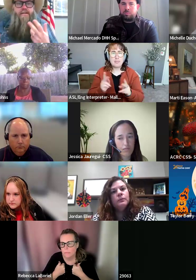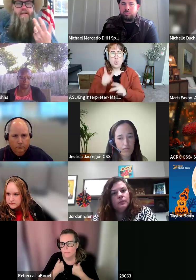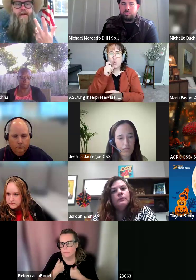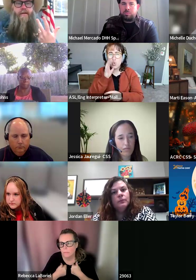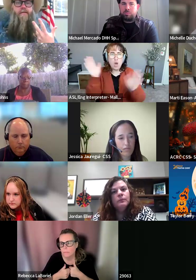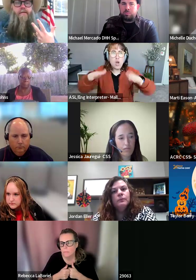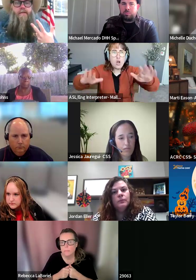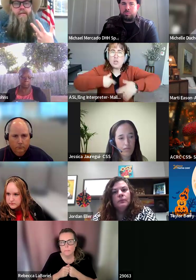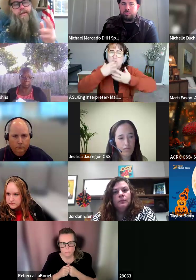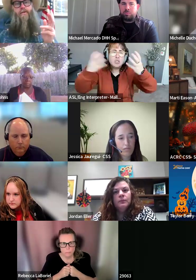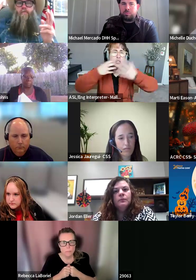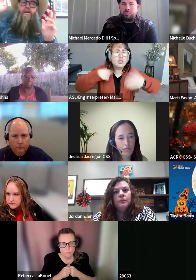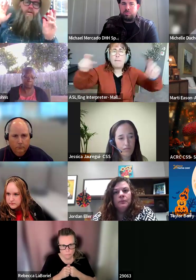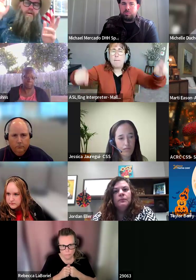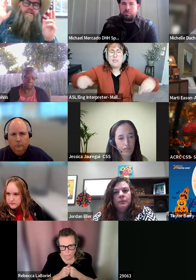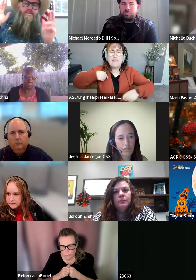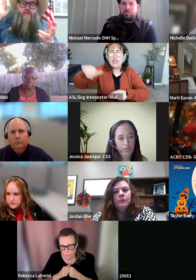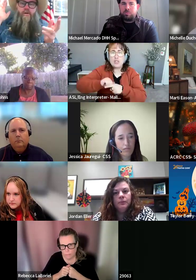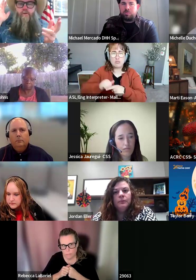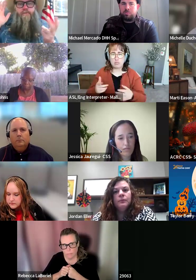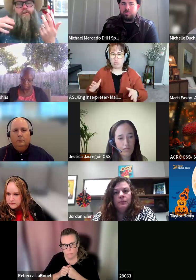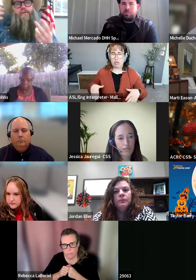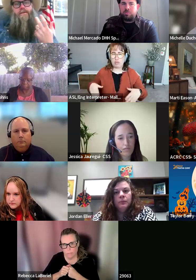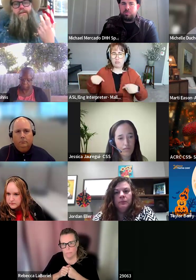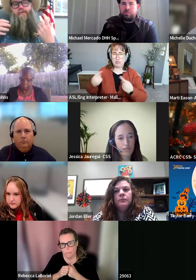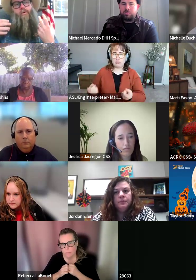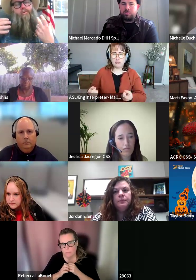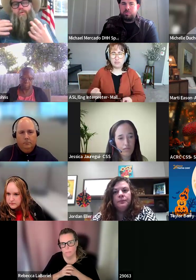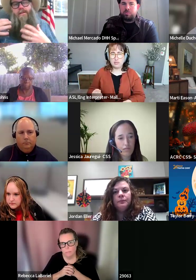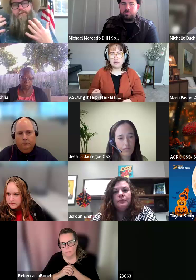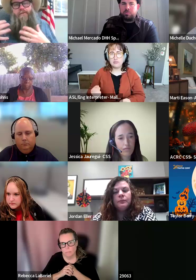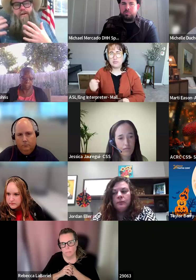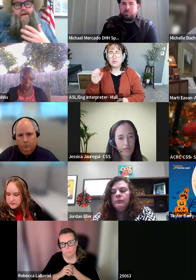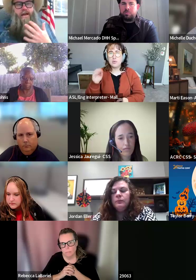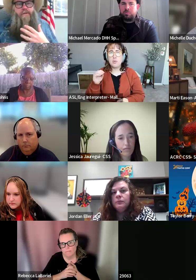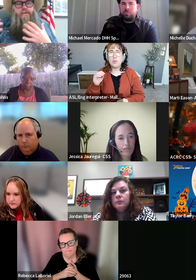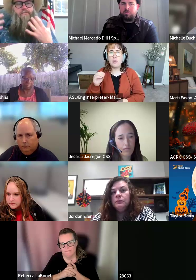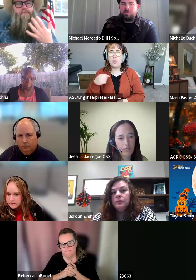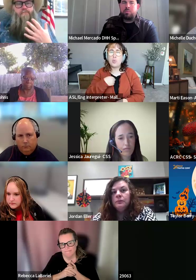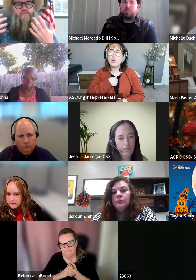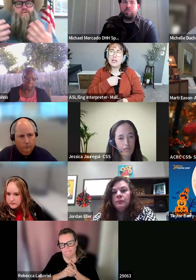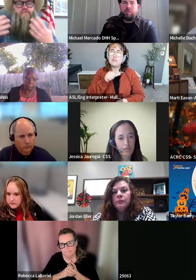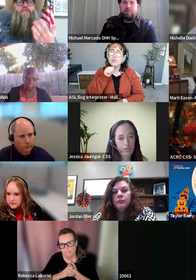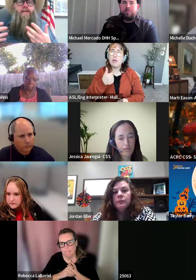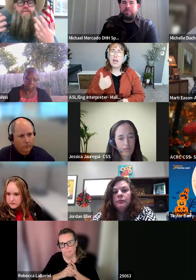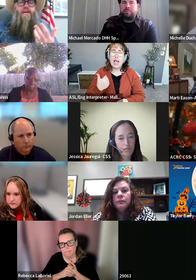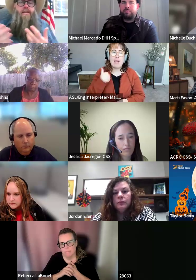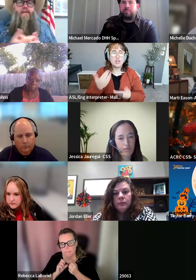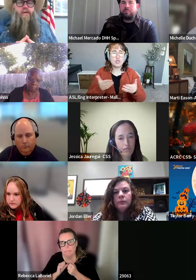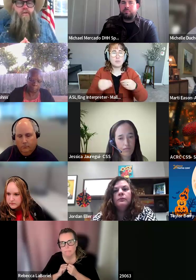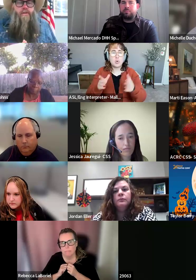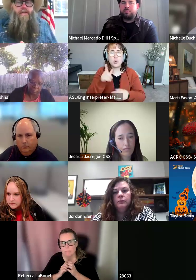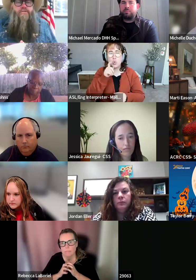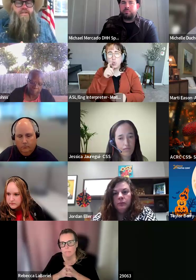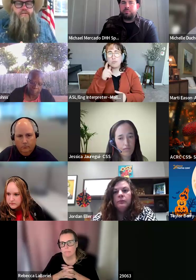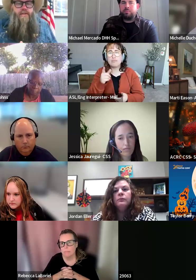providers identified that might we on our end can do our work, but we're really limited by not having service providers